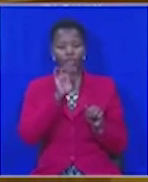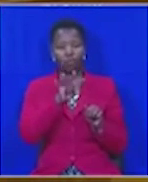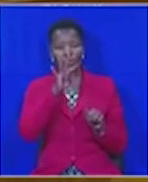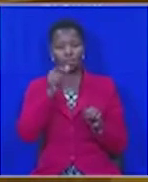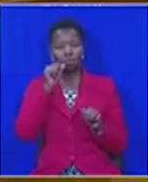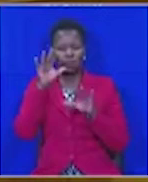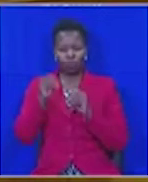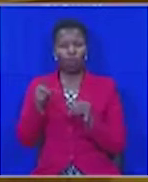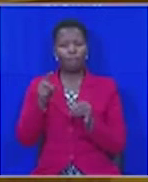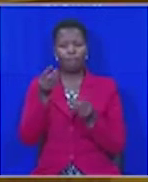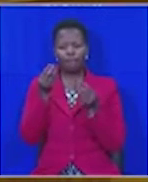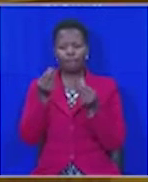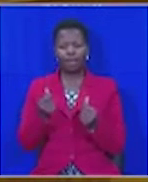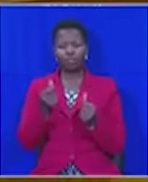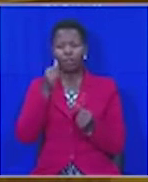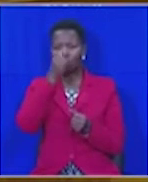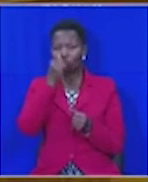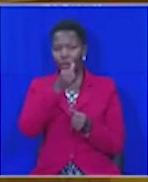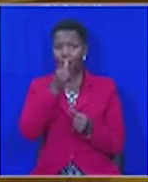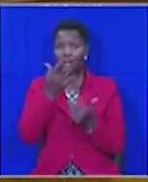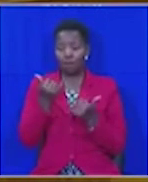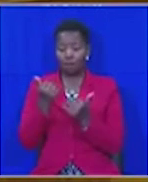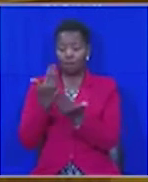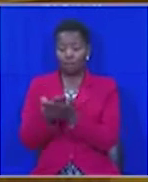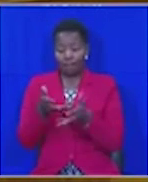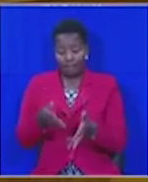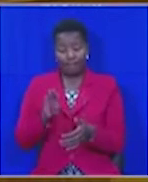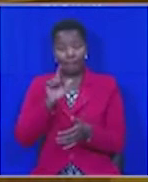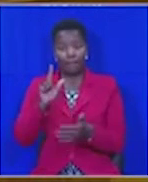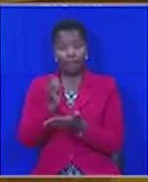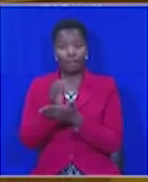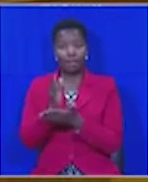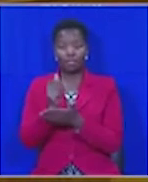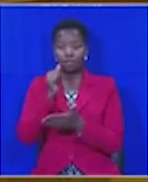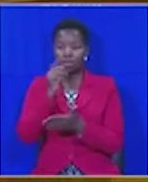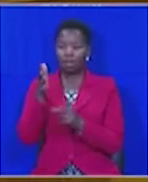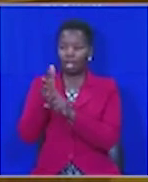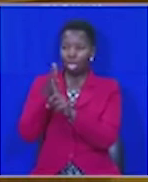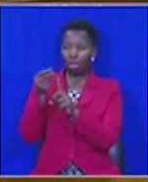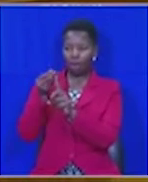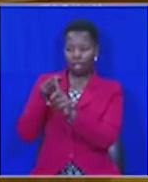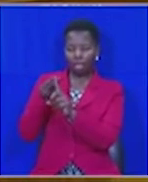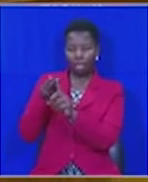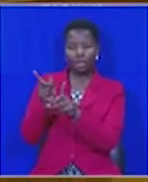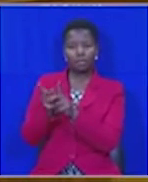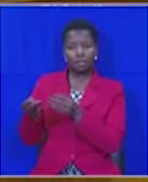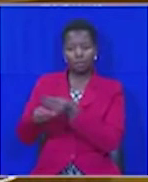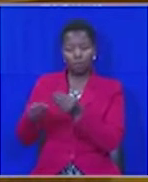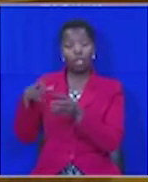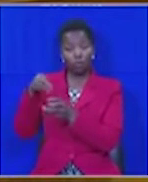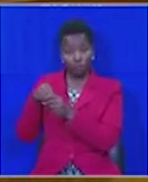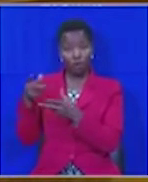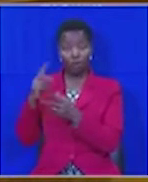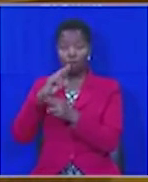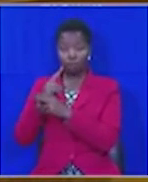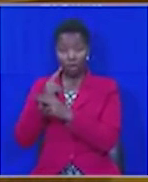by approving the current bill, which acknowledges that corruption and bribery have two sides, both in the public sector and in the